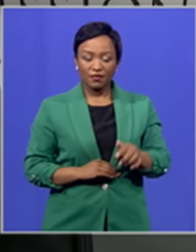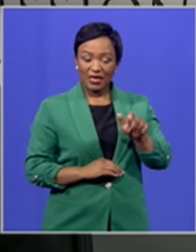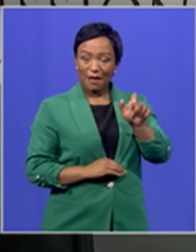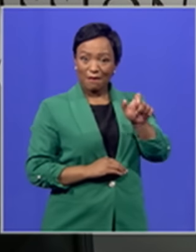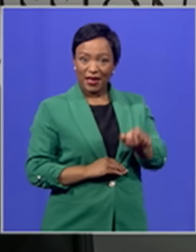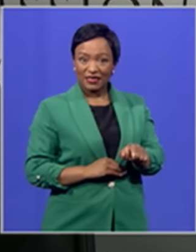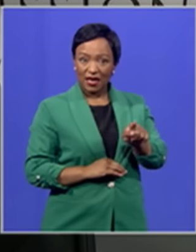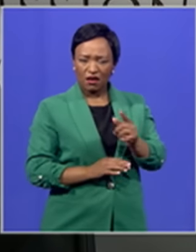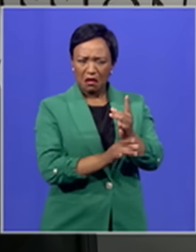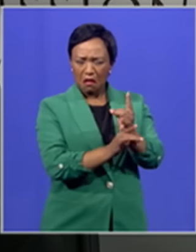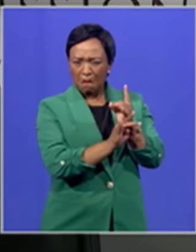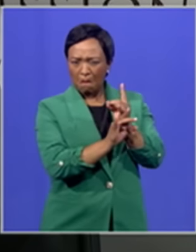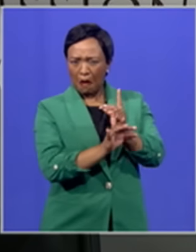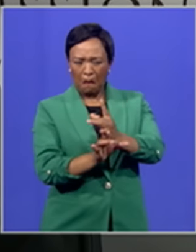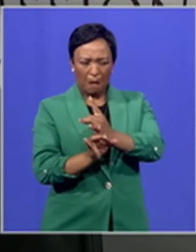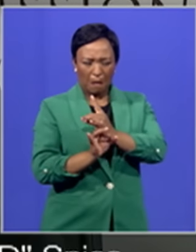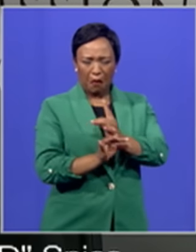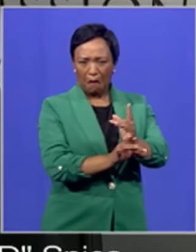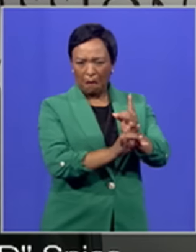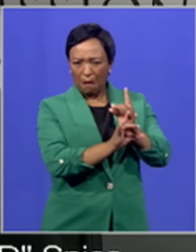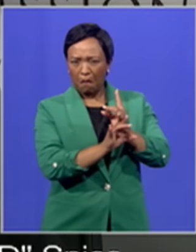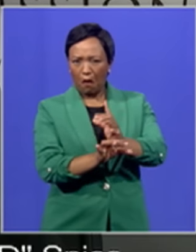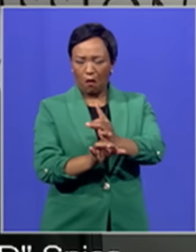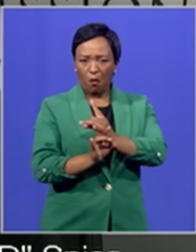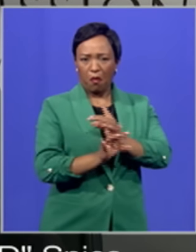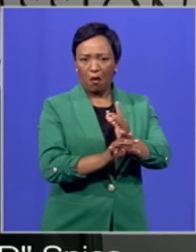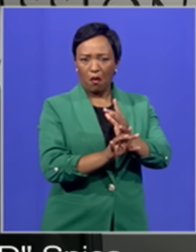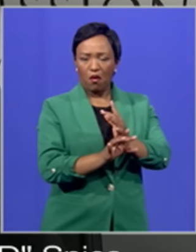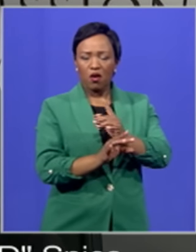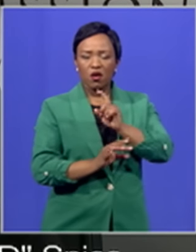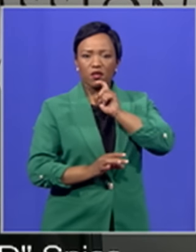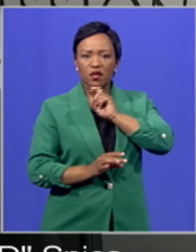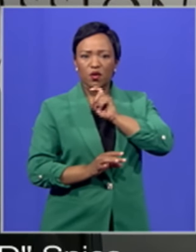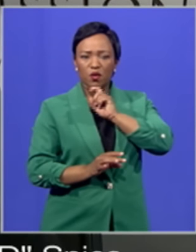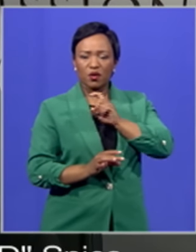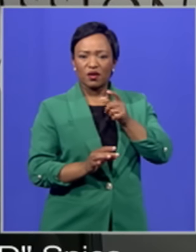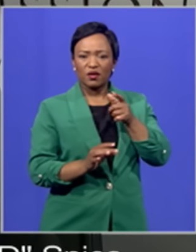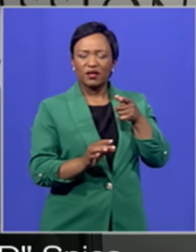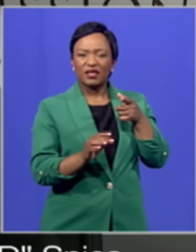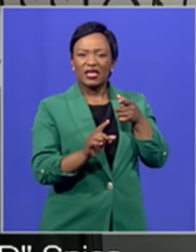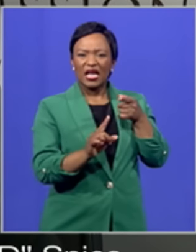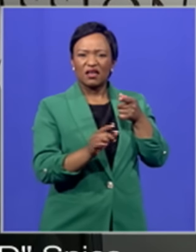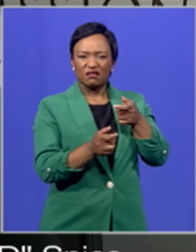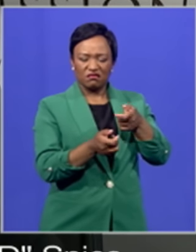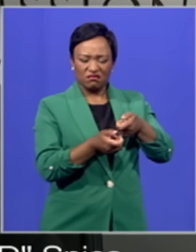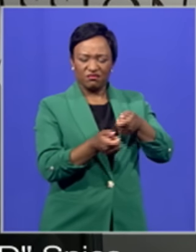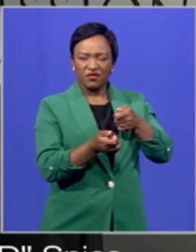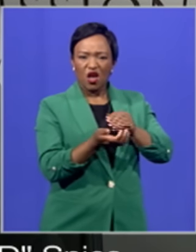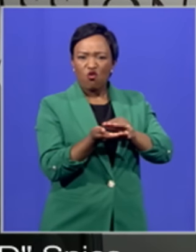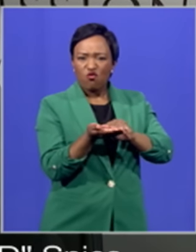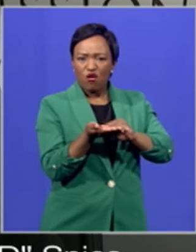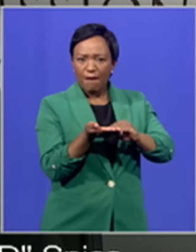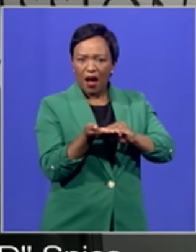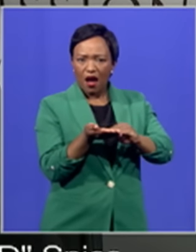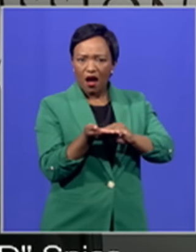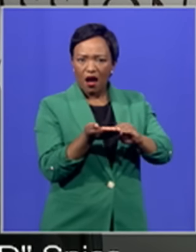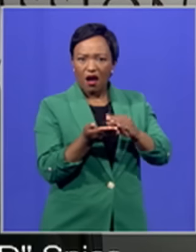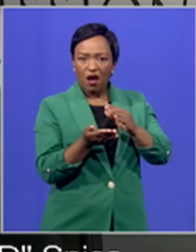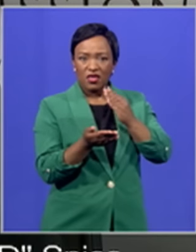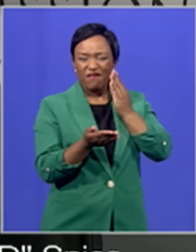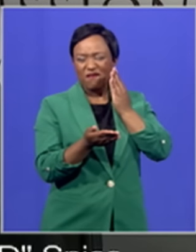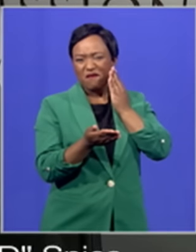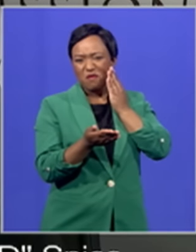person on the scene where they used a method called tubing, which is a piece of rubber that you pulled over a person's